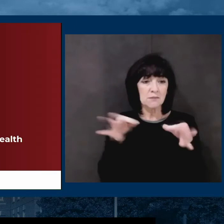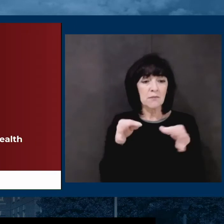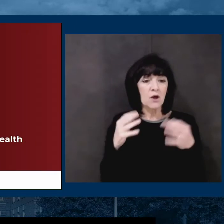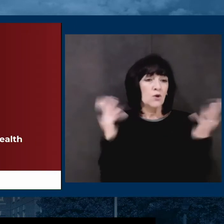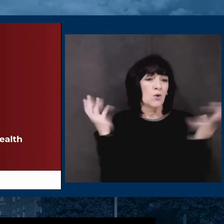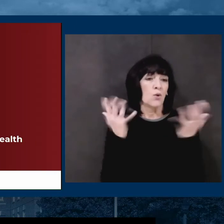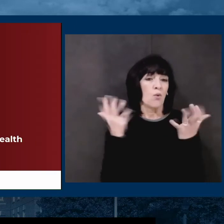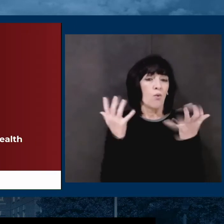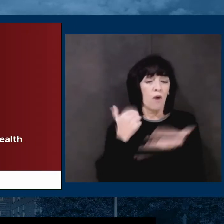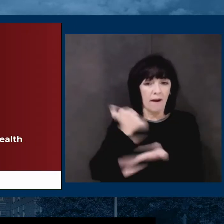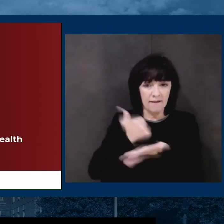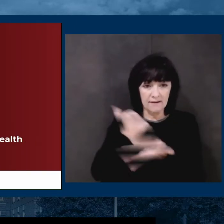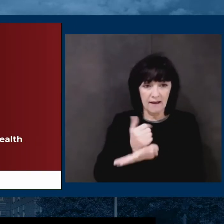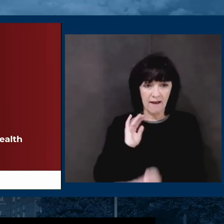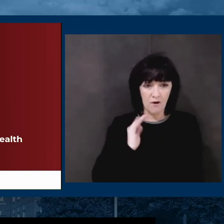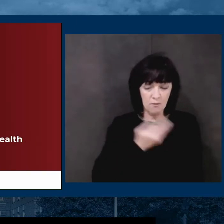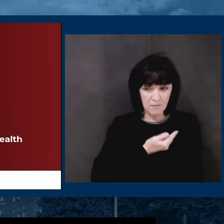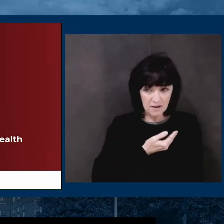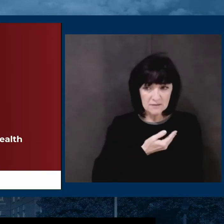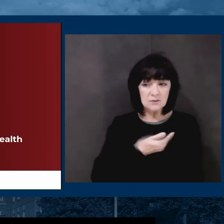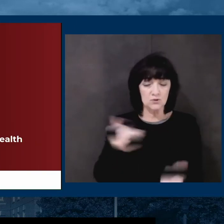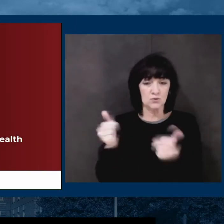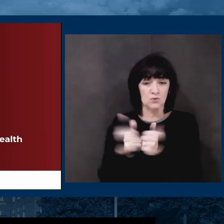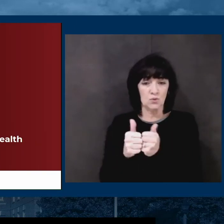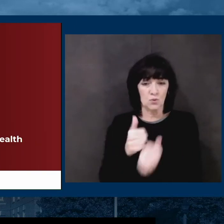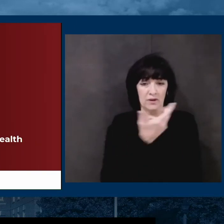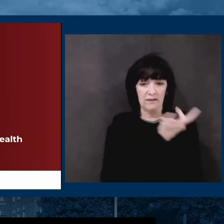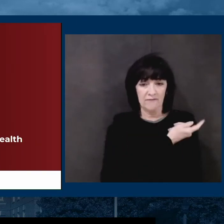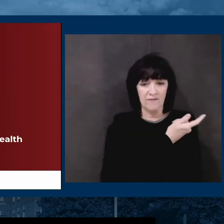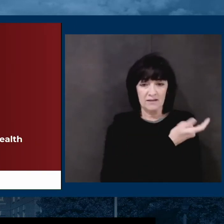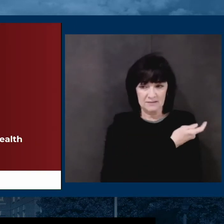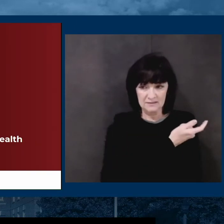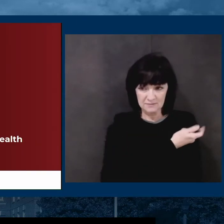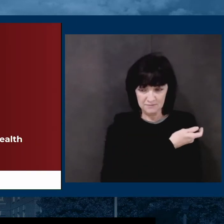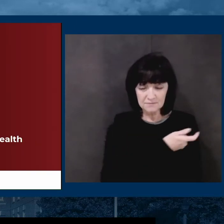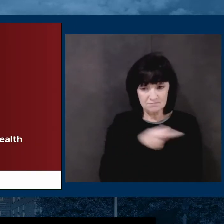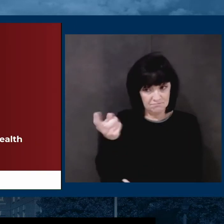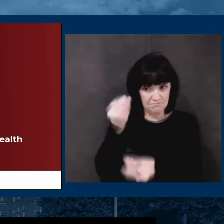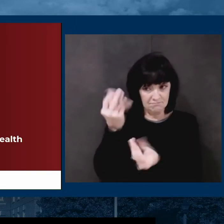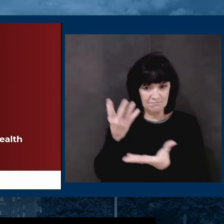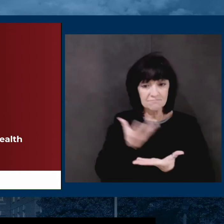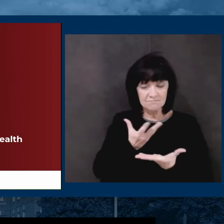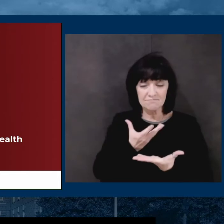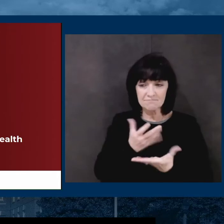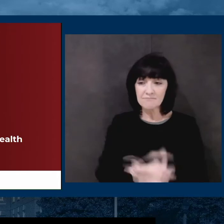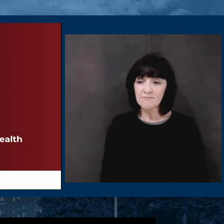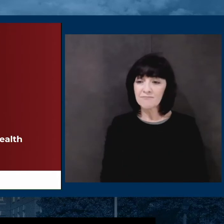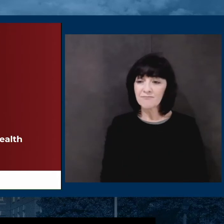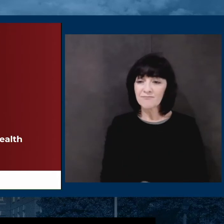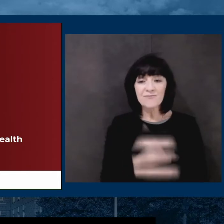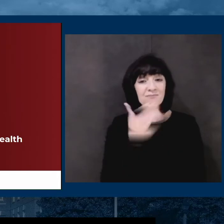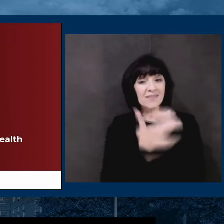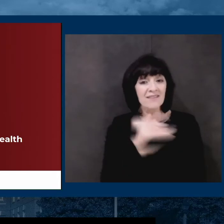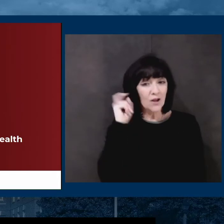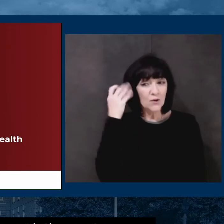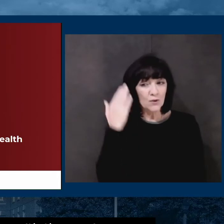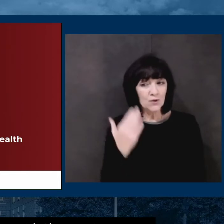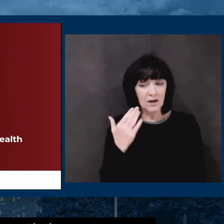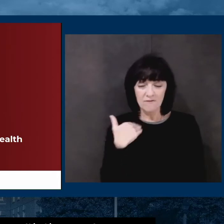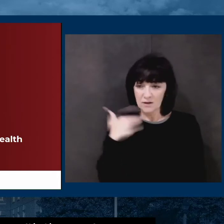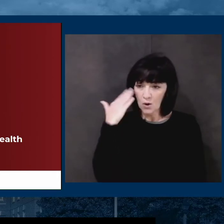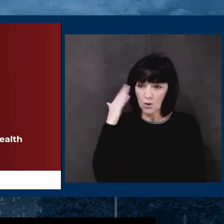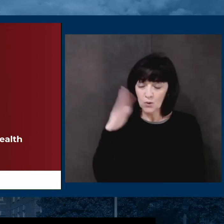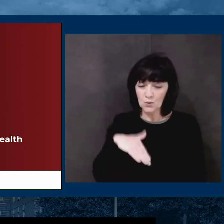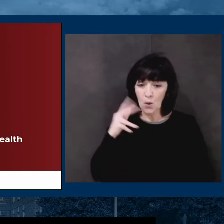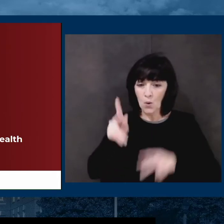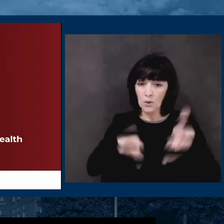the horizon with vaccine. With a vaccine update, Dr. Rick Hong. Great, thank you, Governor. And I know that people are